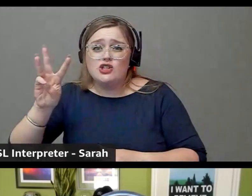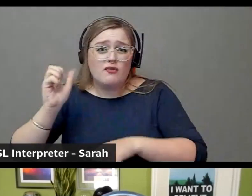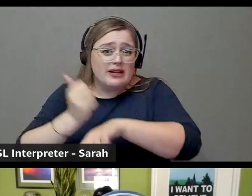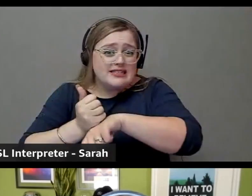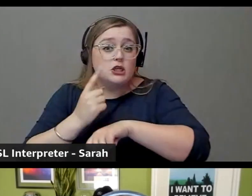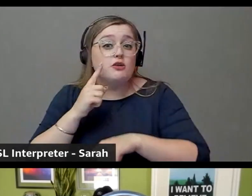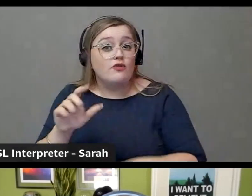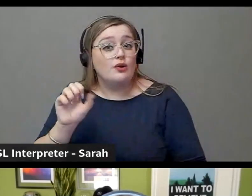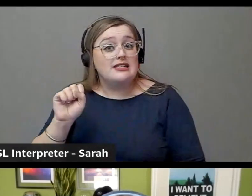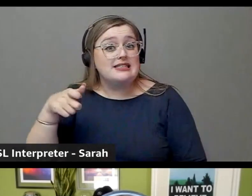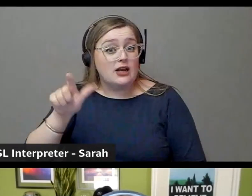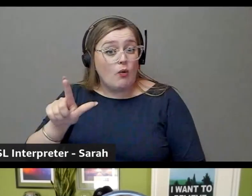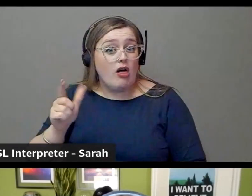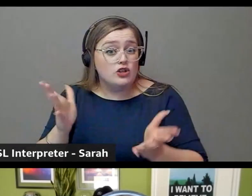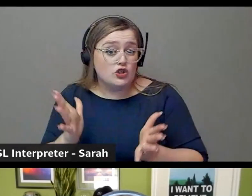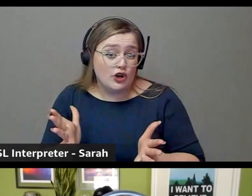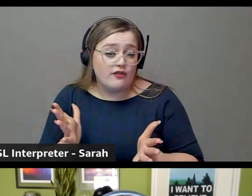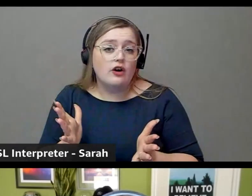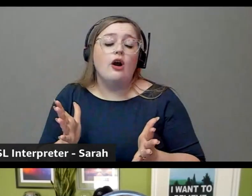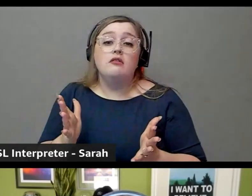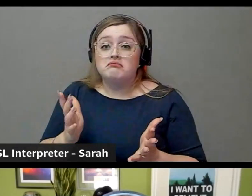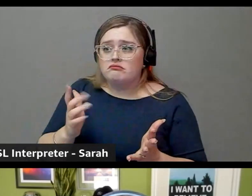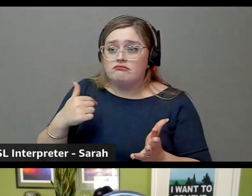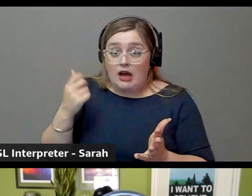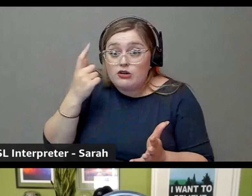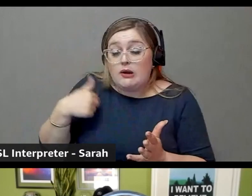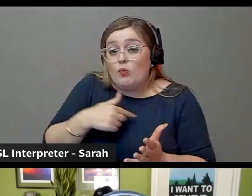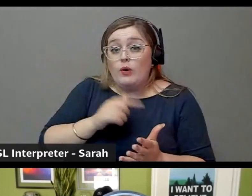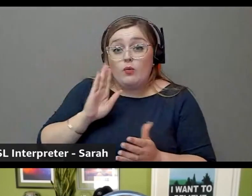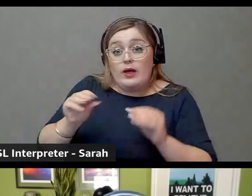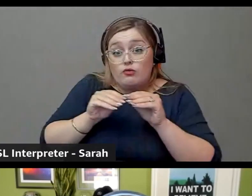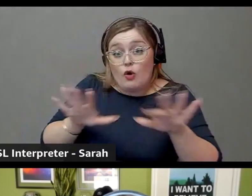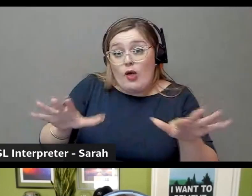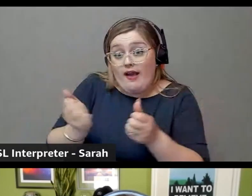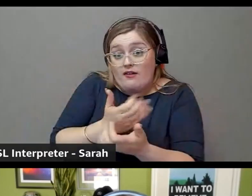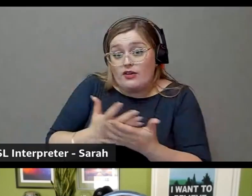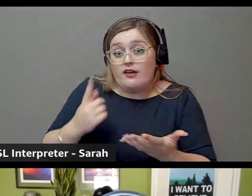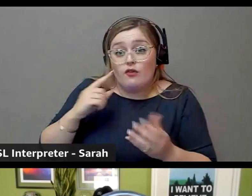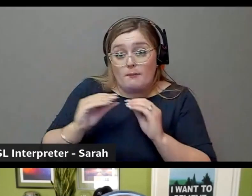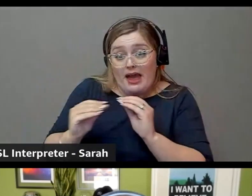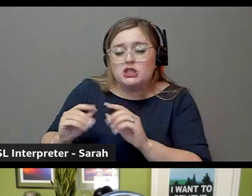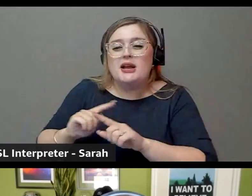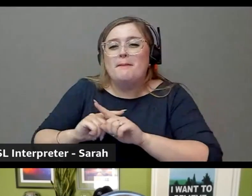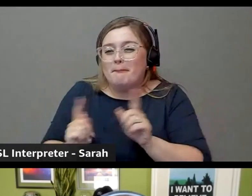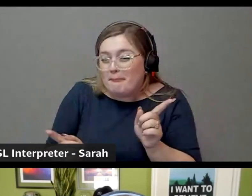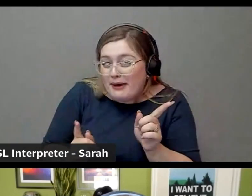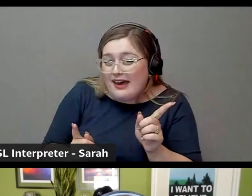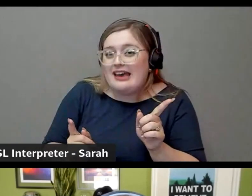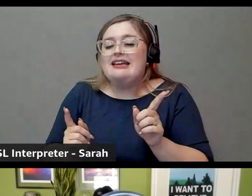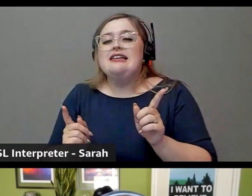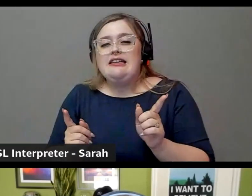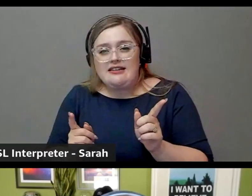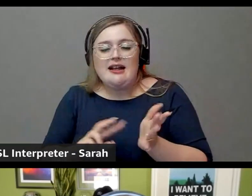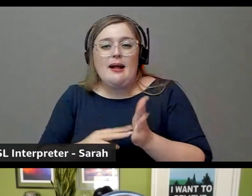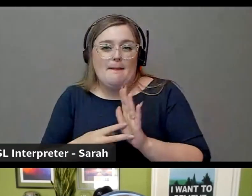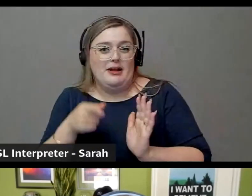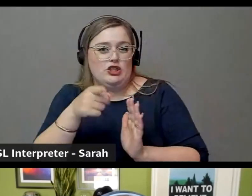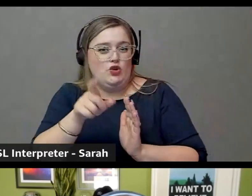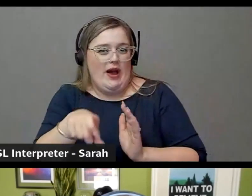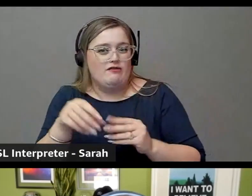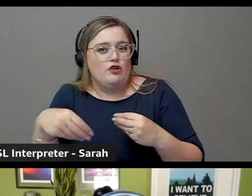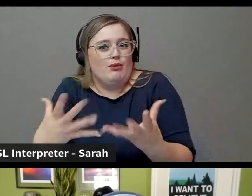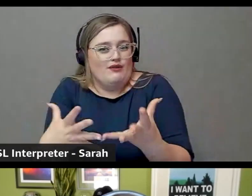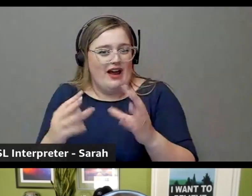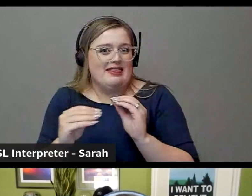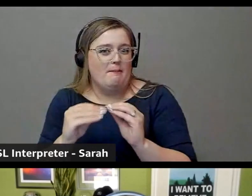Server, in that case, while we will roll out everything for you for patching, it just means that you're going to have to then provide the patch yourself when you're ready to